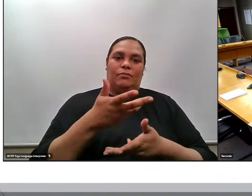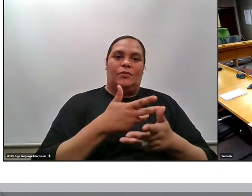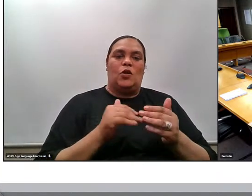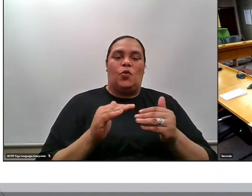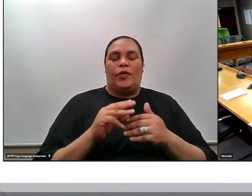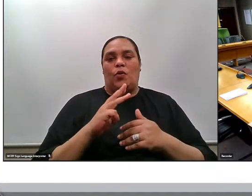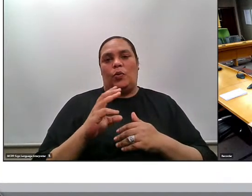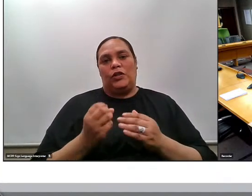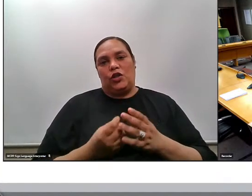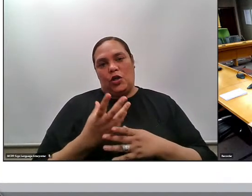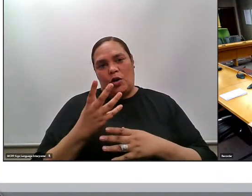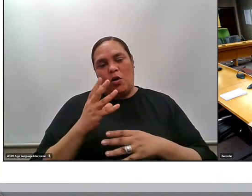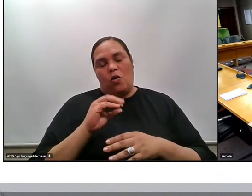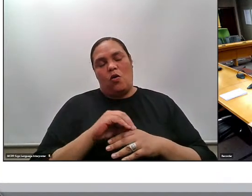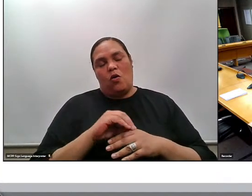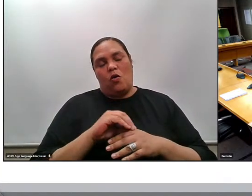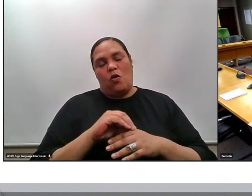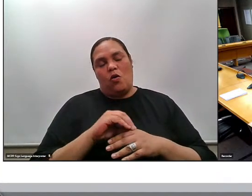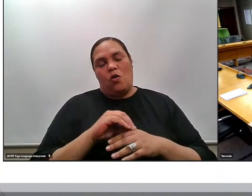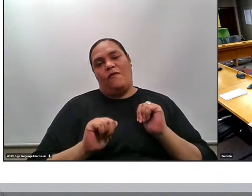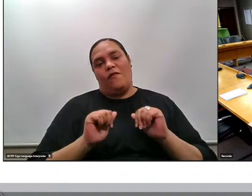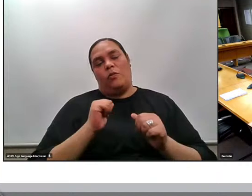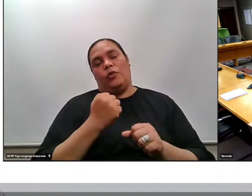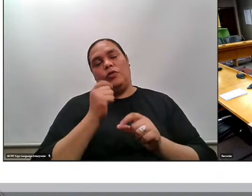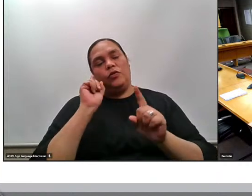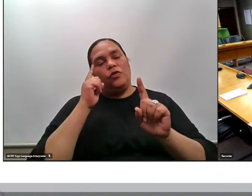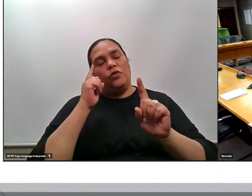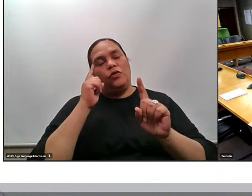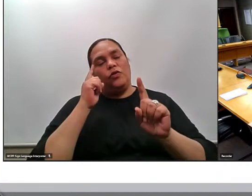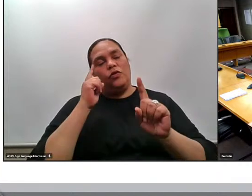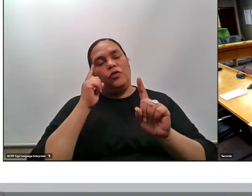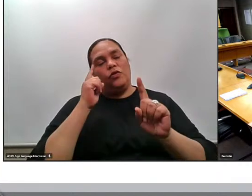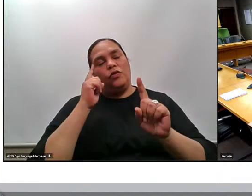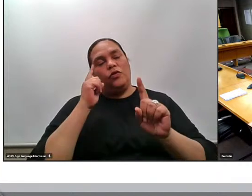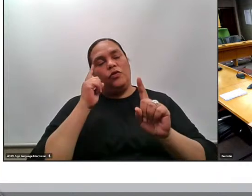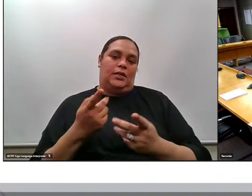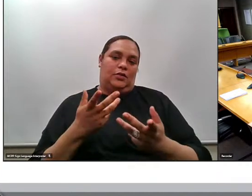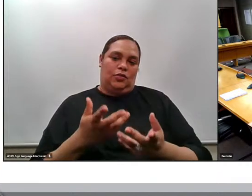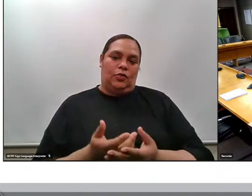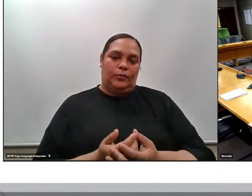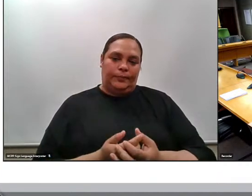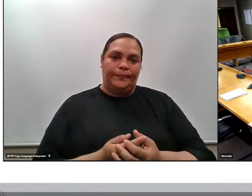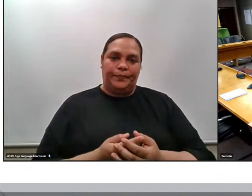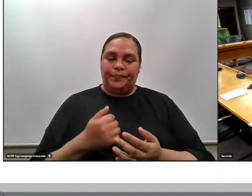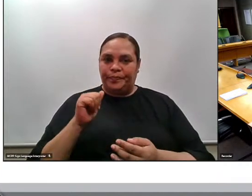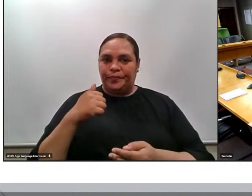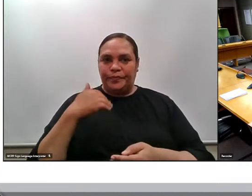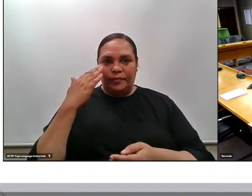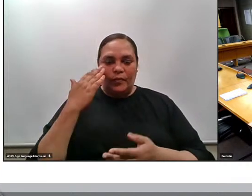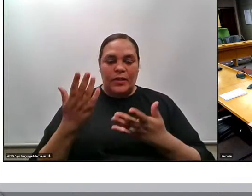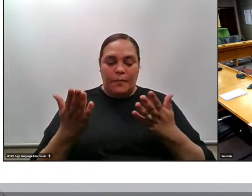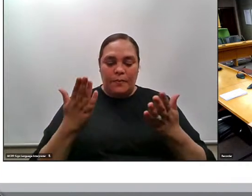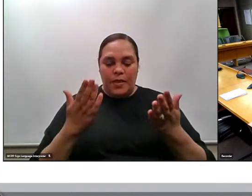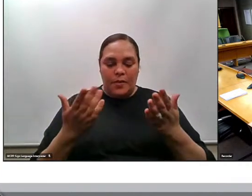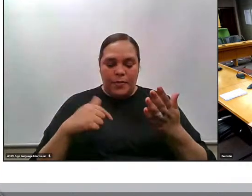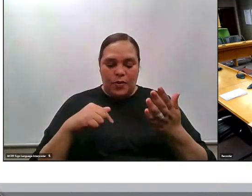Wesgro on the performance targets that they've set. I do know that we might